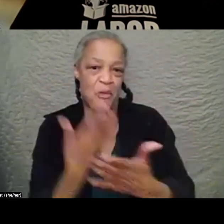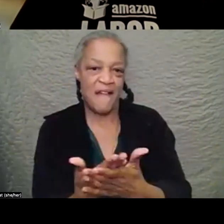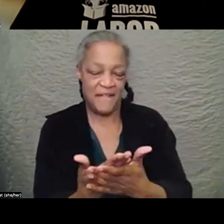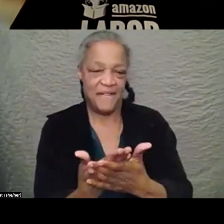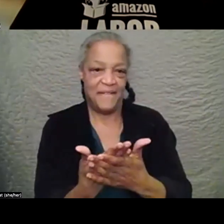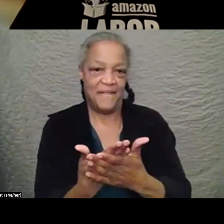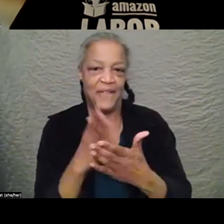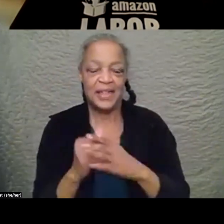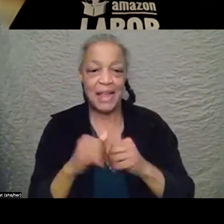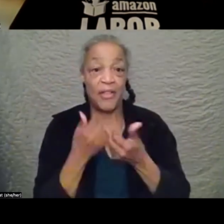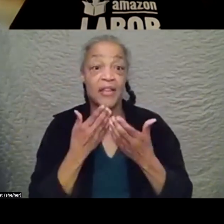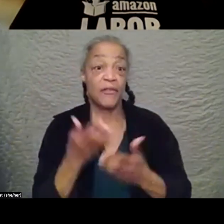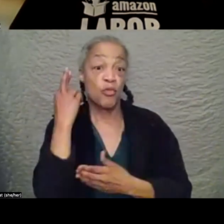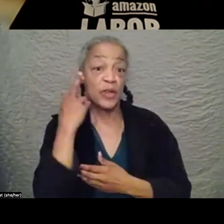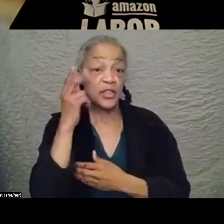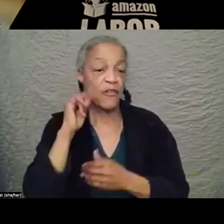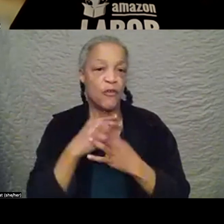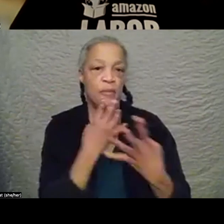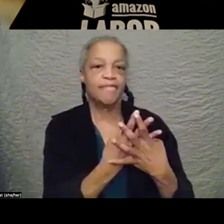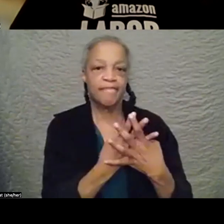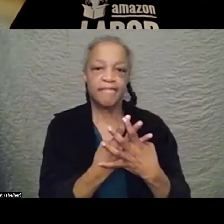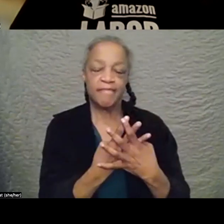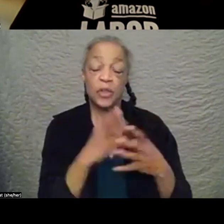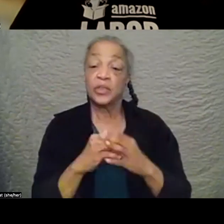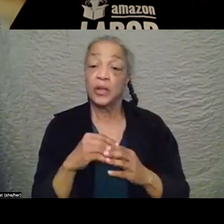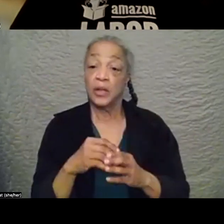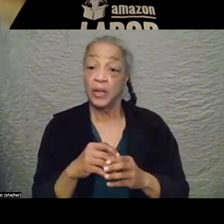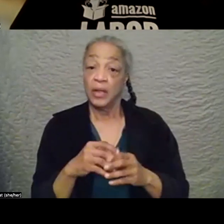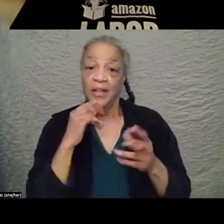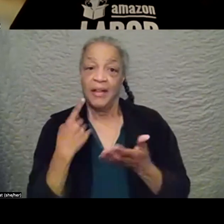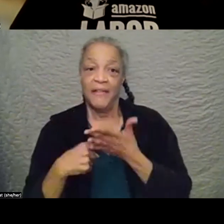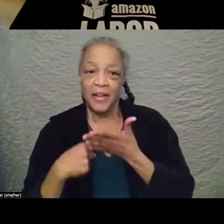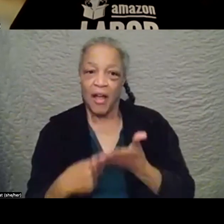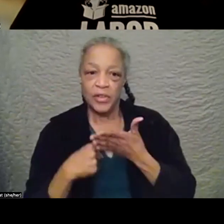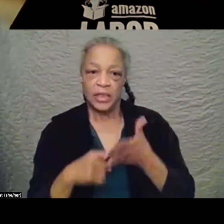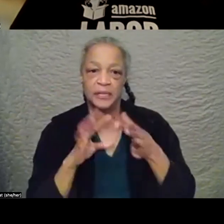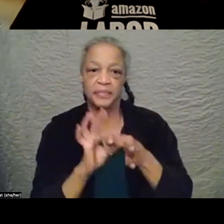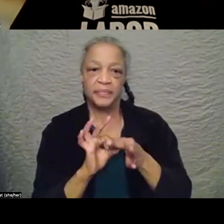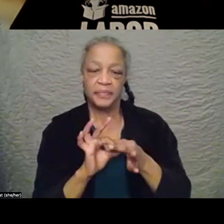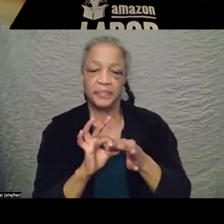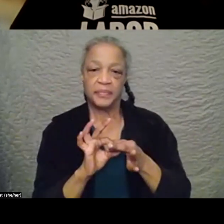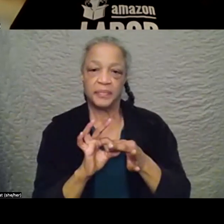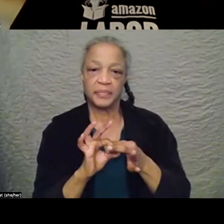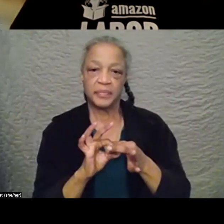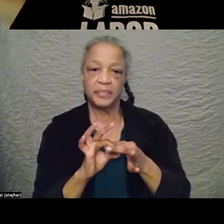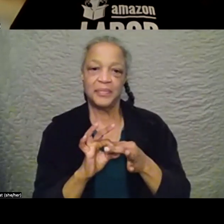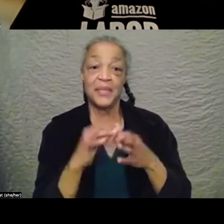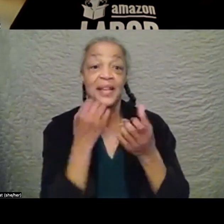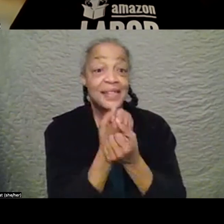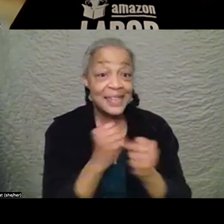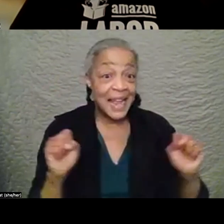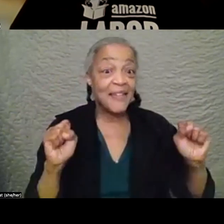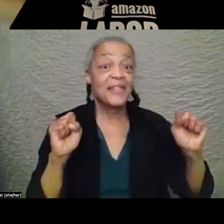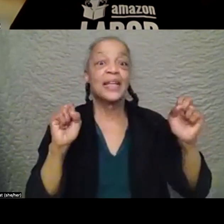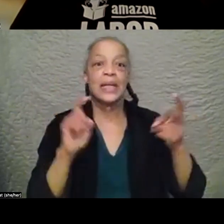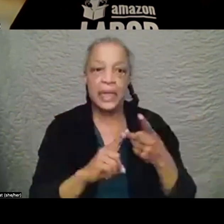it. And so I think it's both understanding that there are conversations around safety criminality that